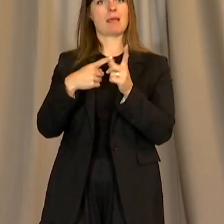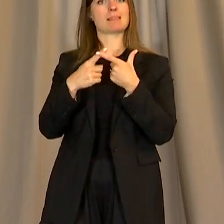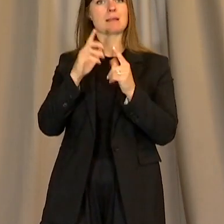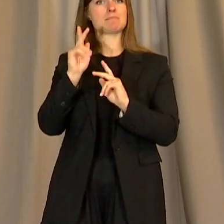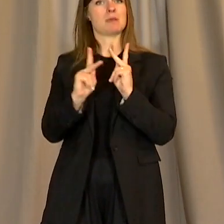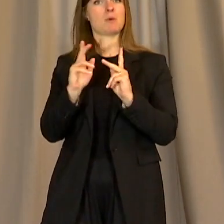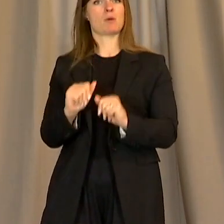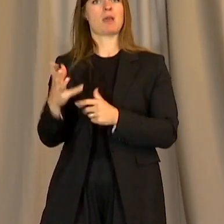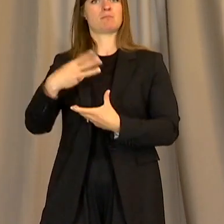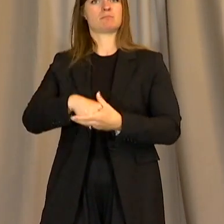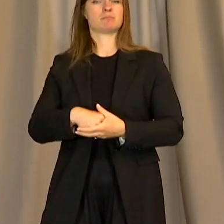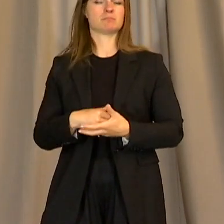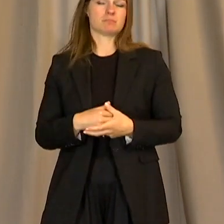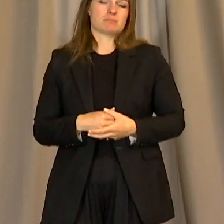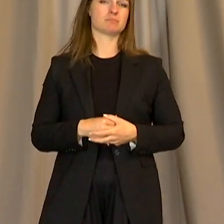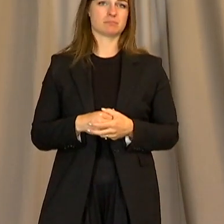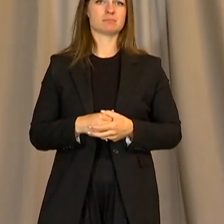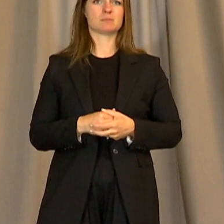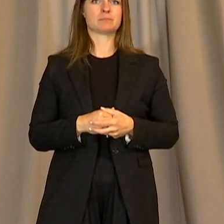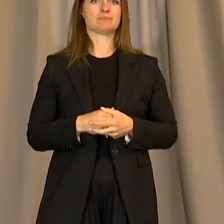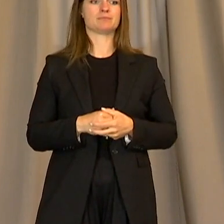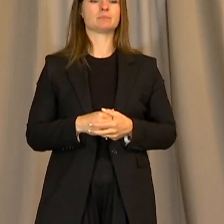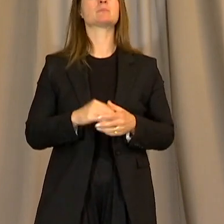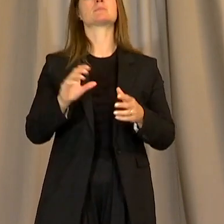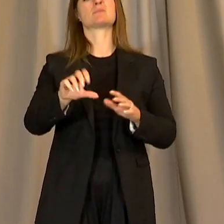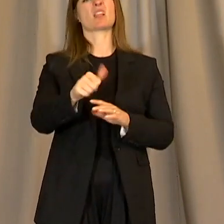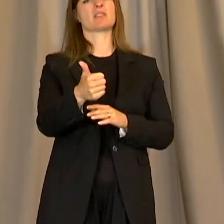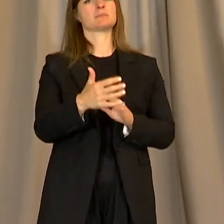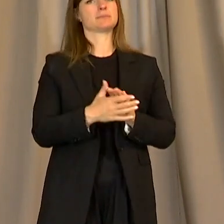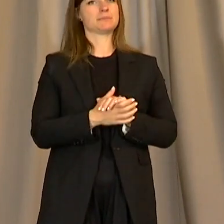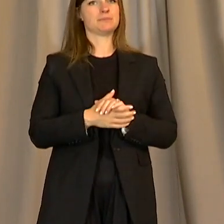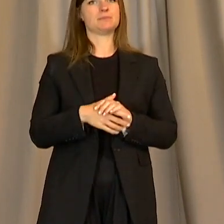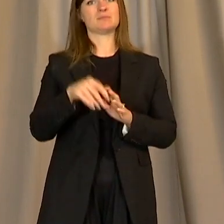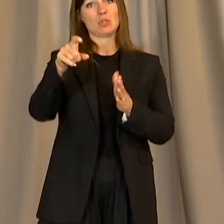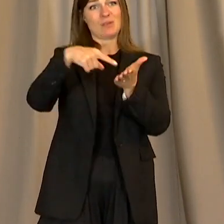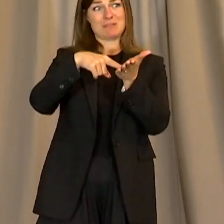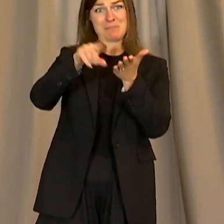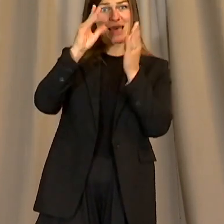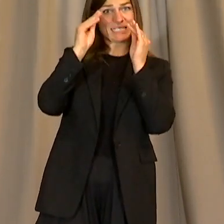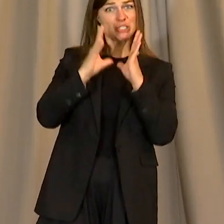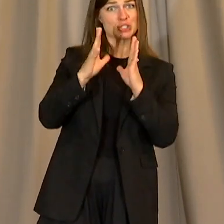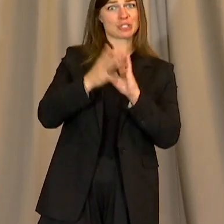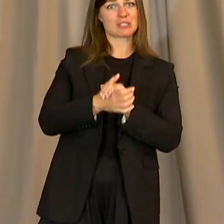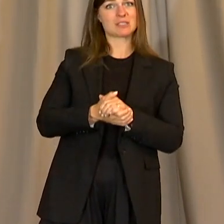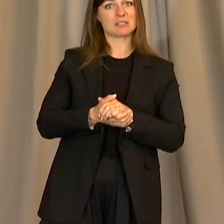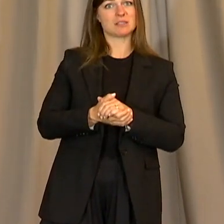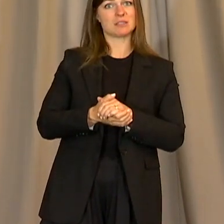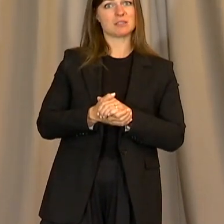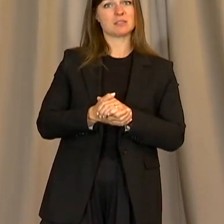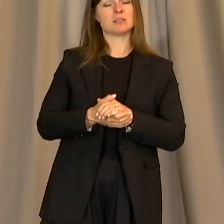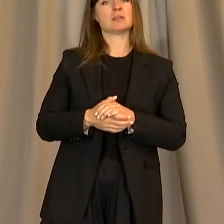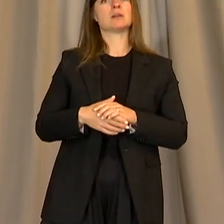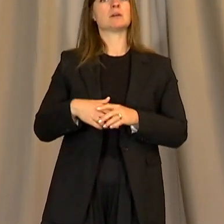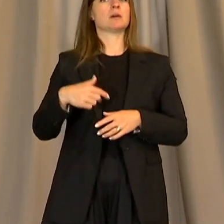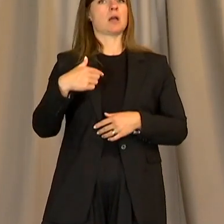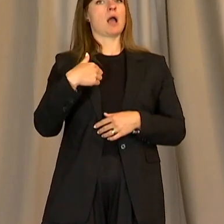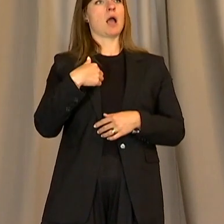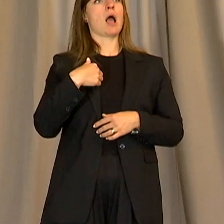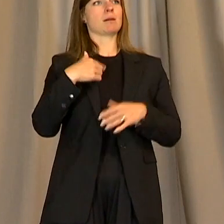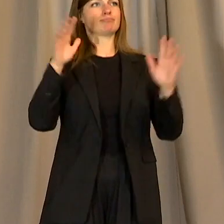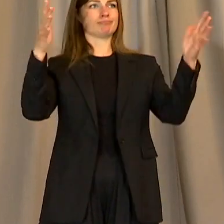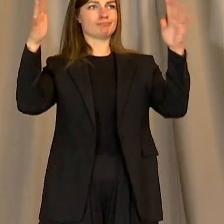it. The other thing I would say is you need to pay teachers. So when I started,